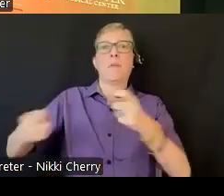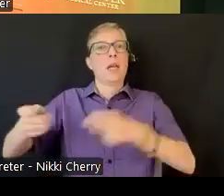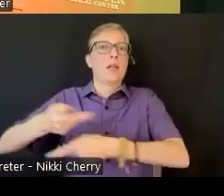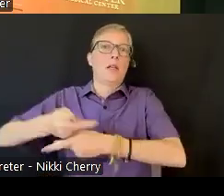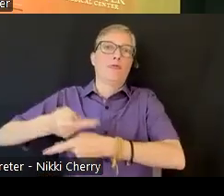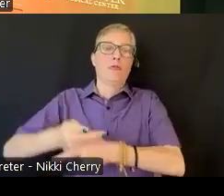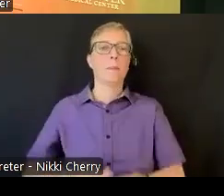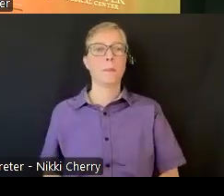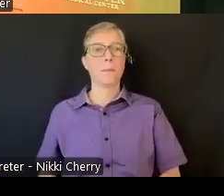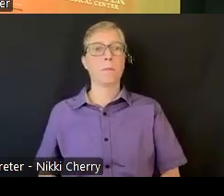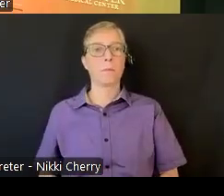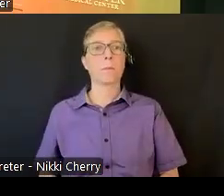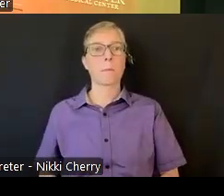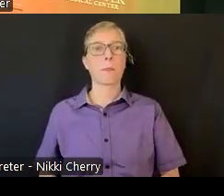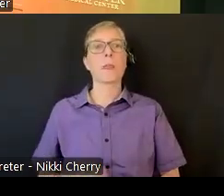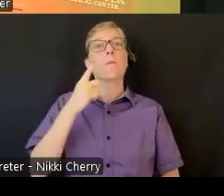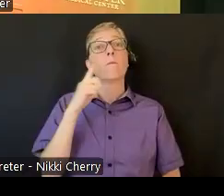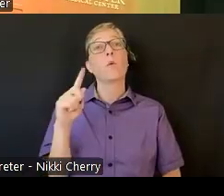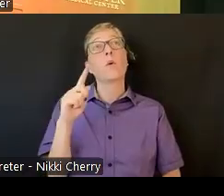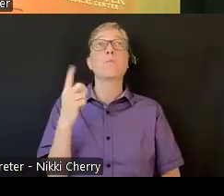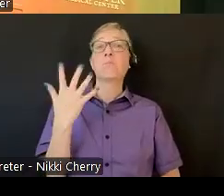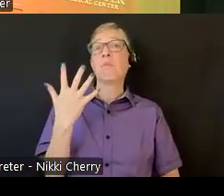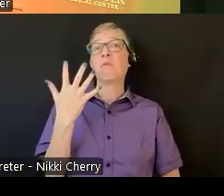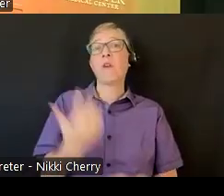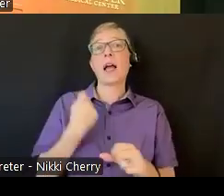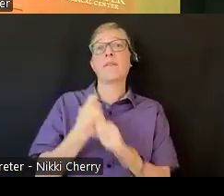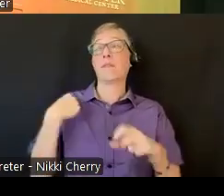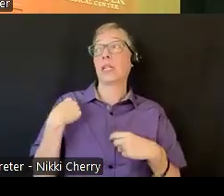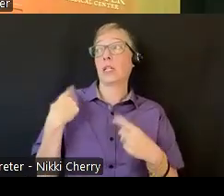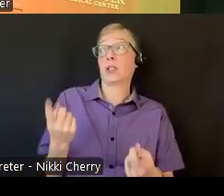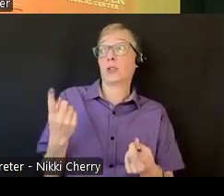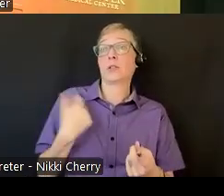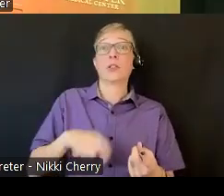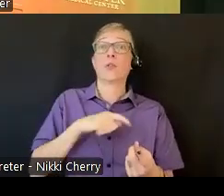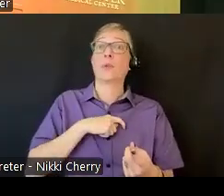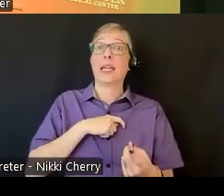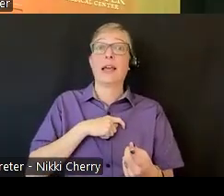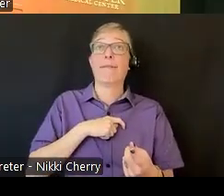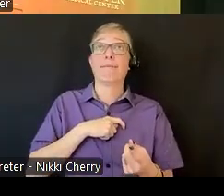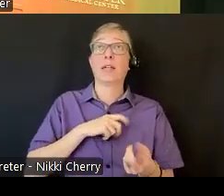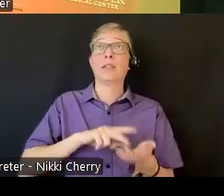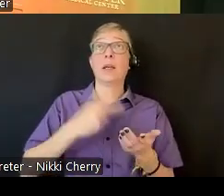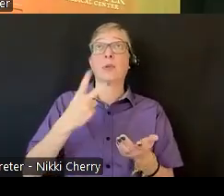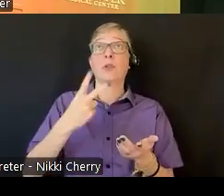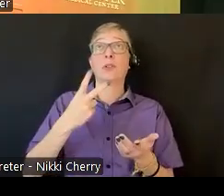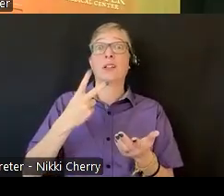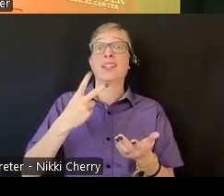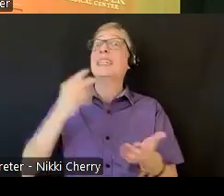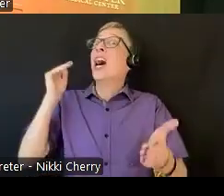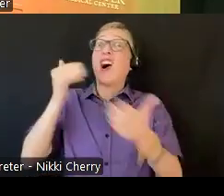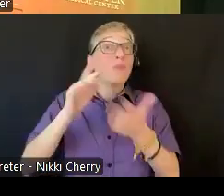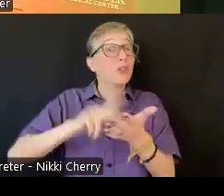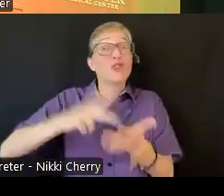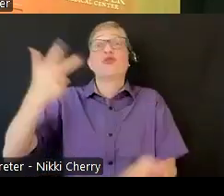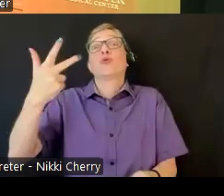And over the last 5 years, we have more than doubled, almost tripled in terms of number of